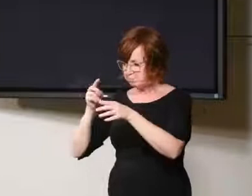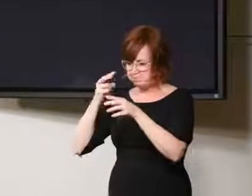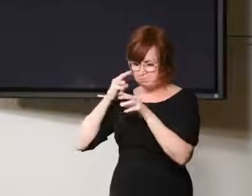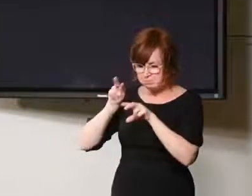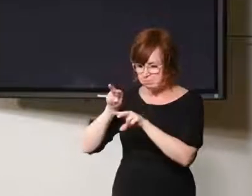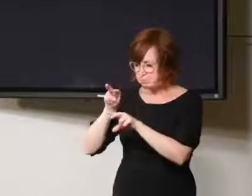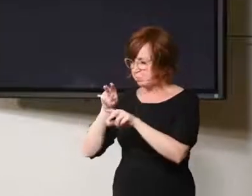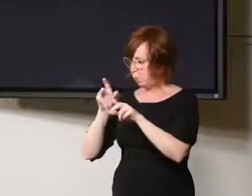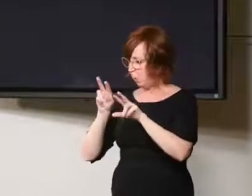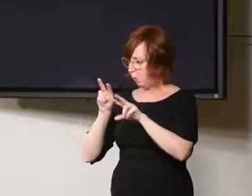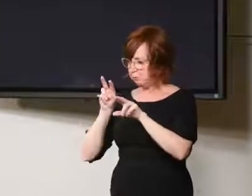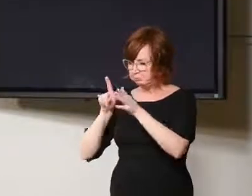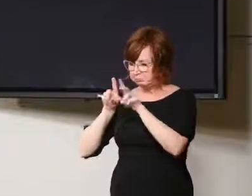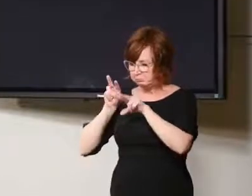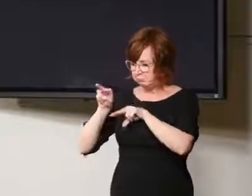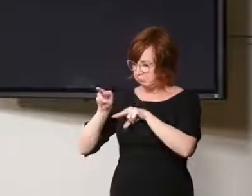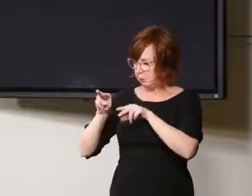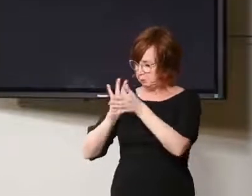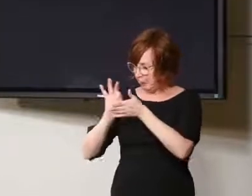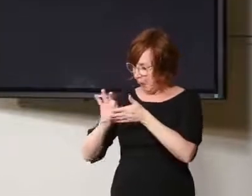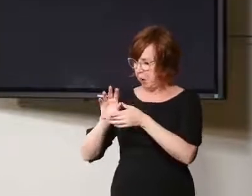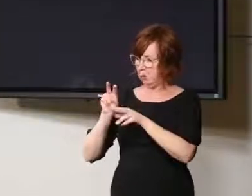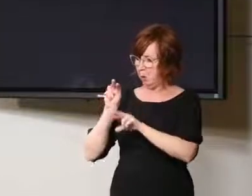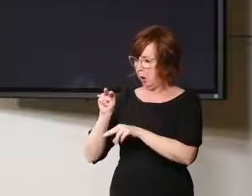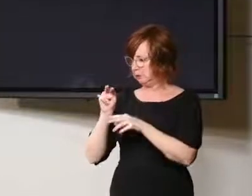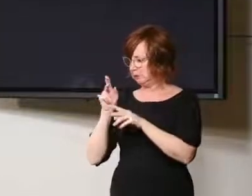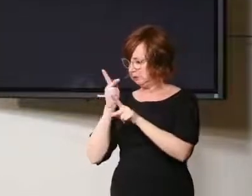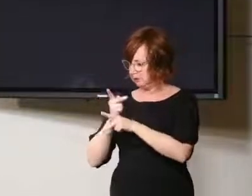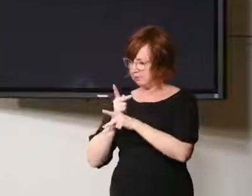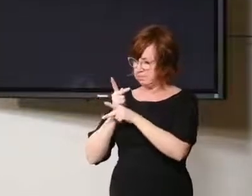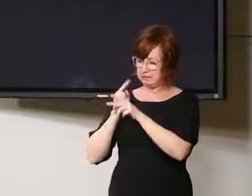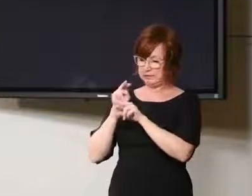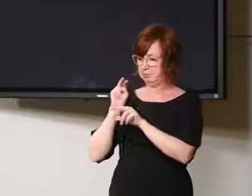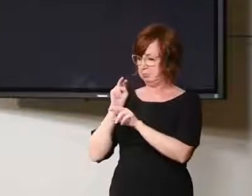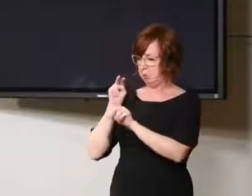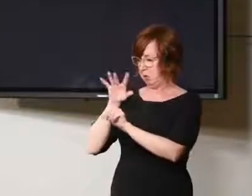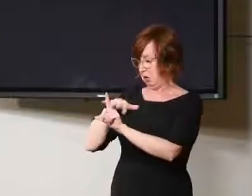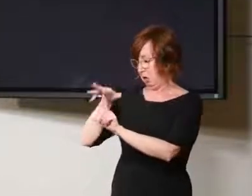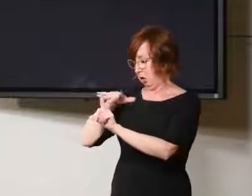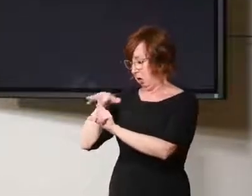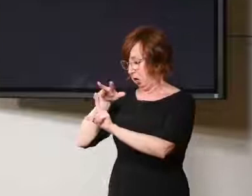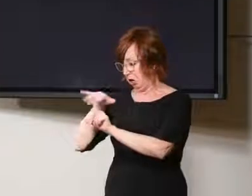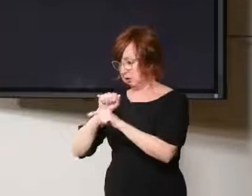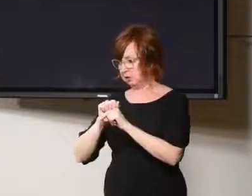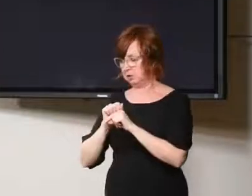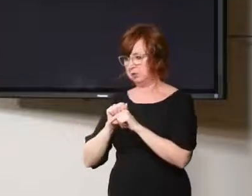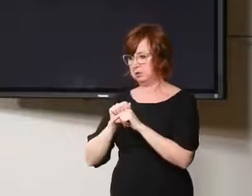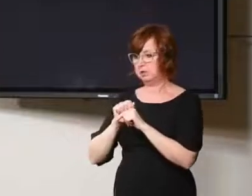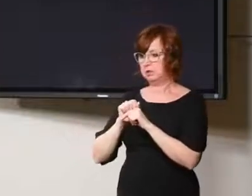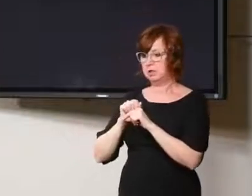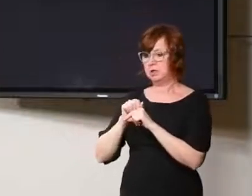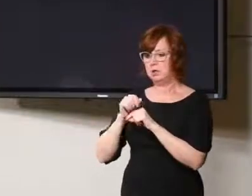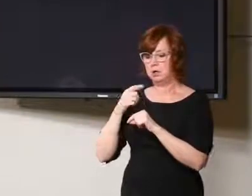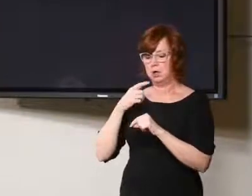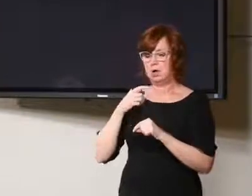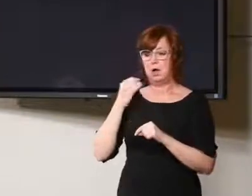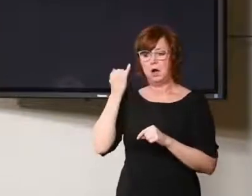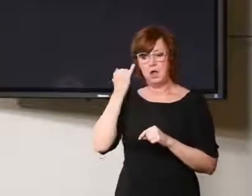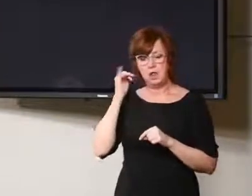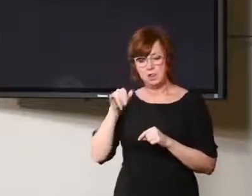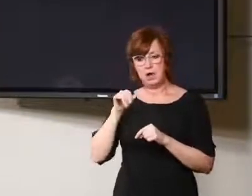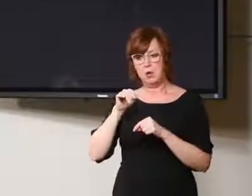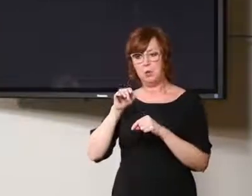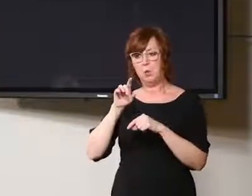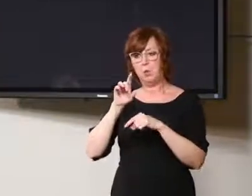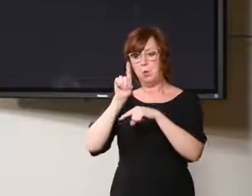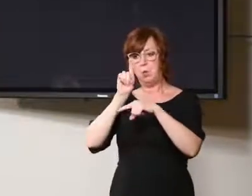of awareness in people who had come back, and the test positivity rate in returning travelers was 1 out of every 100 tests. So every 100 people who